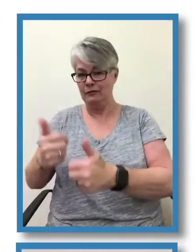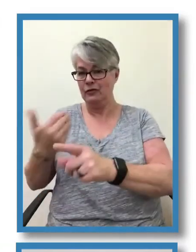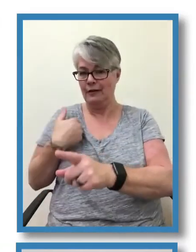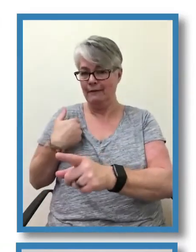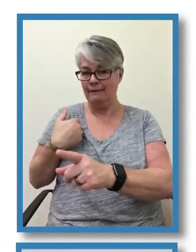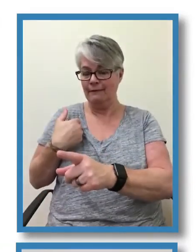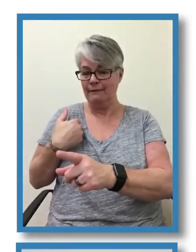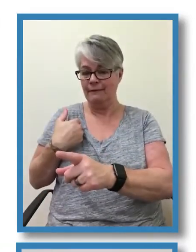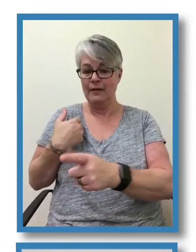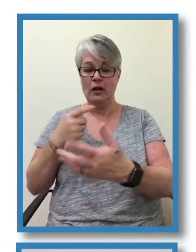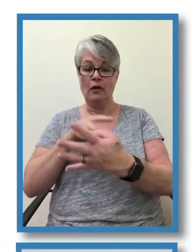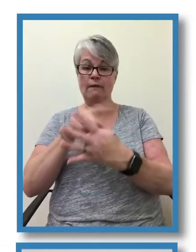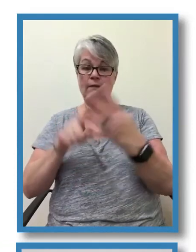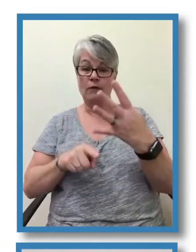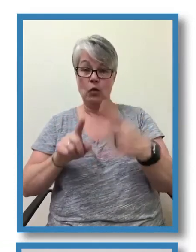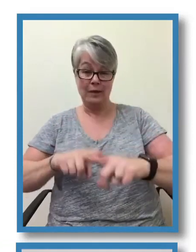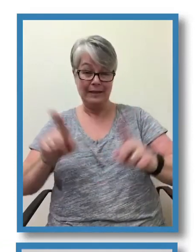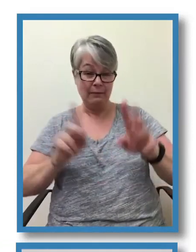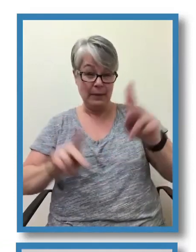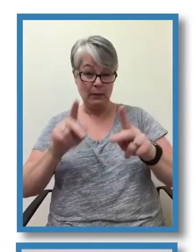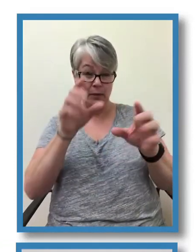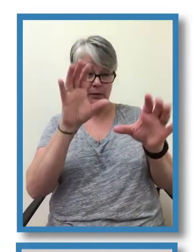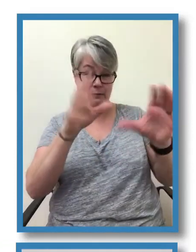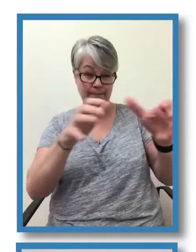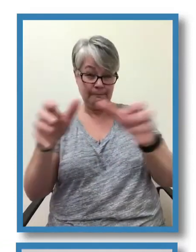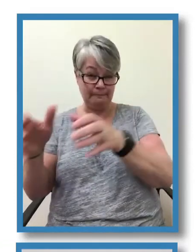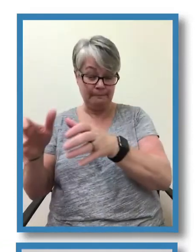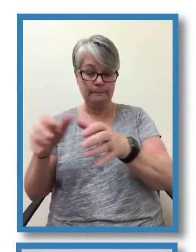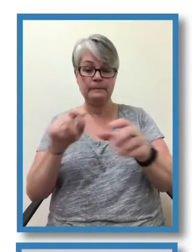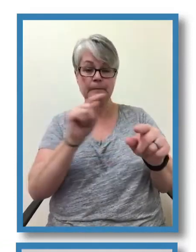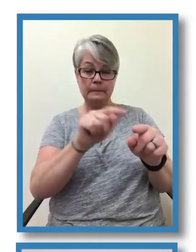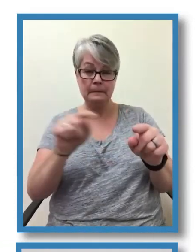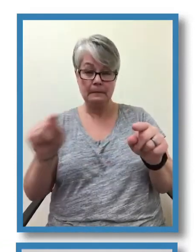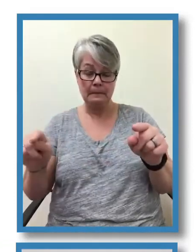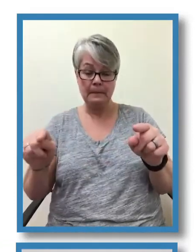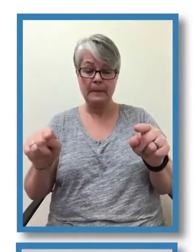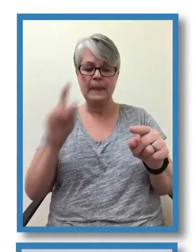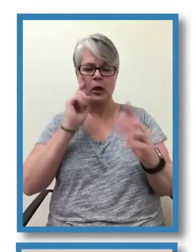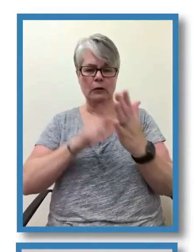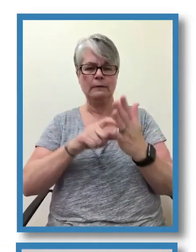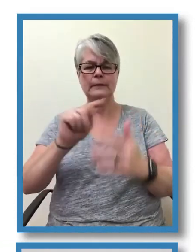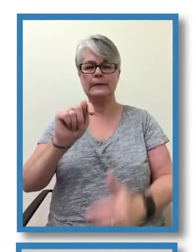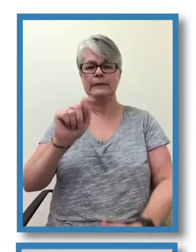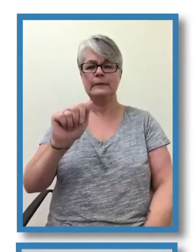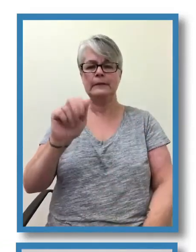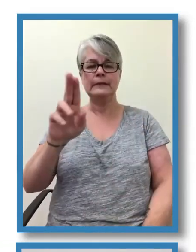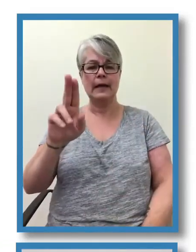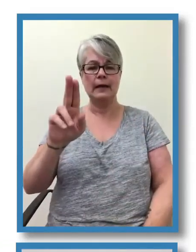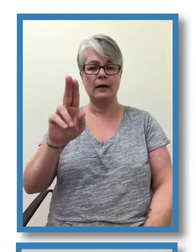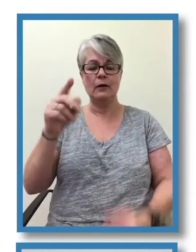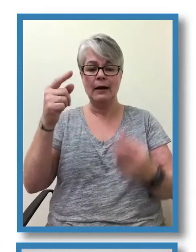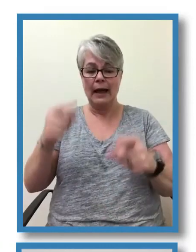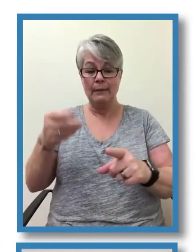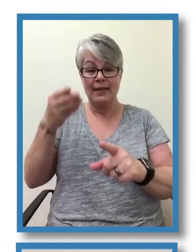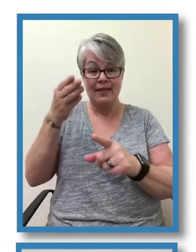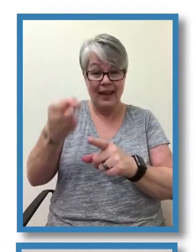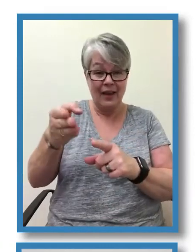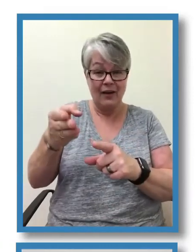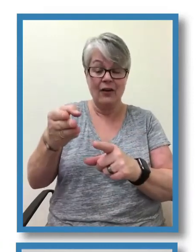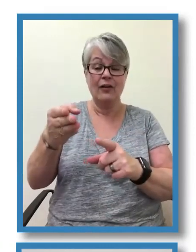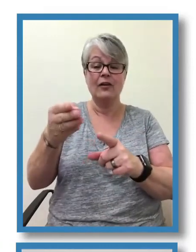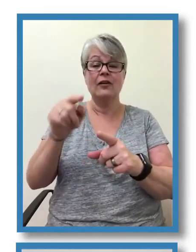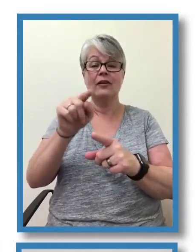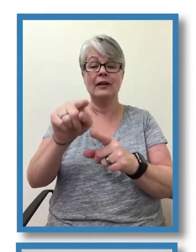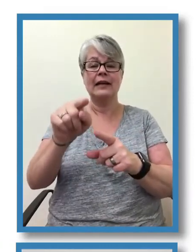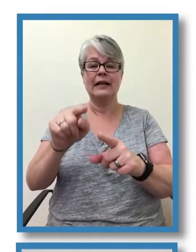in a different distribution from the amyloid, and you can see it concentrating on that temporal horn and in the